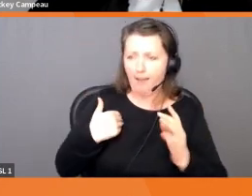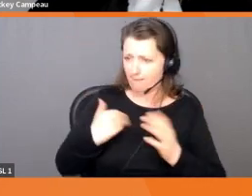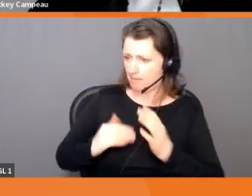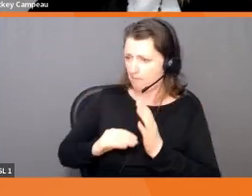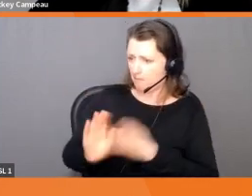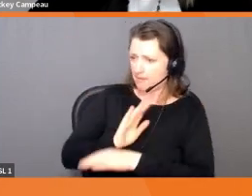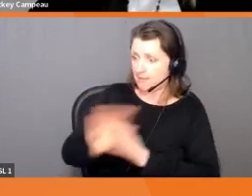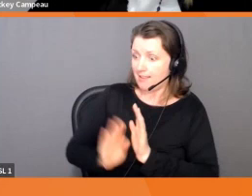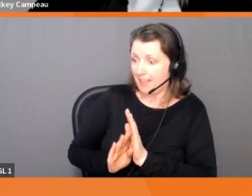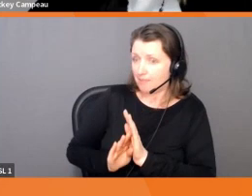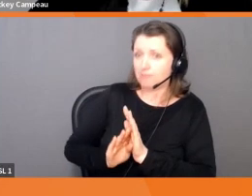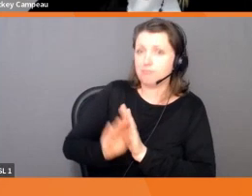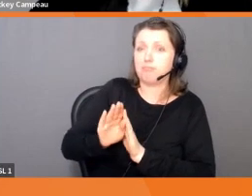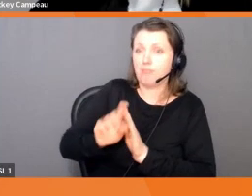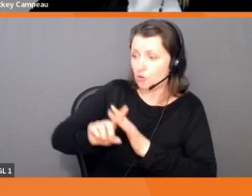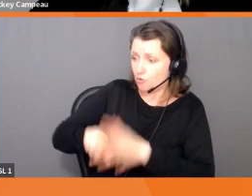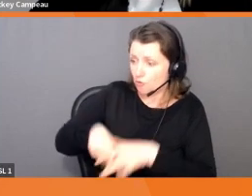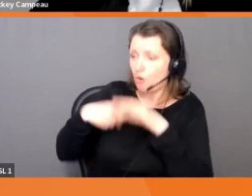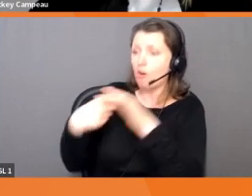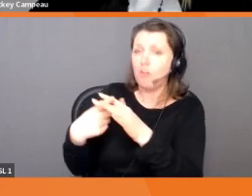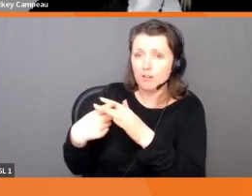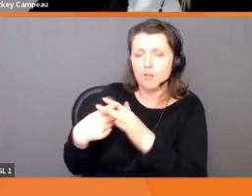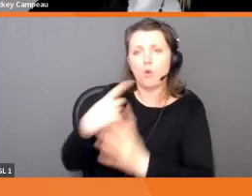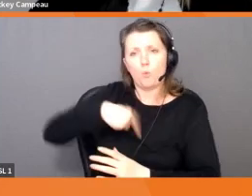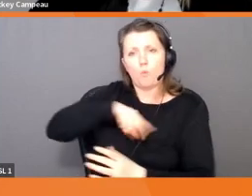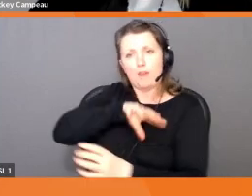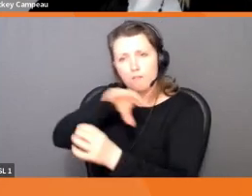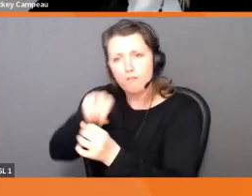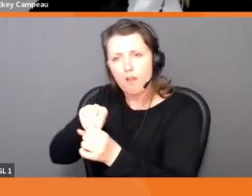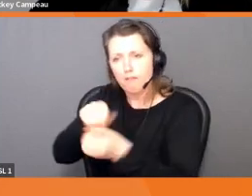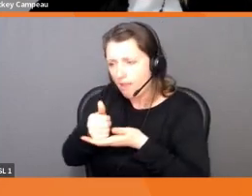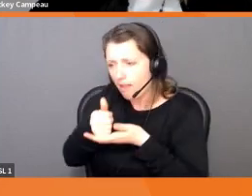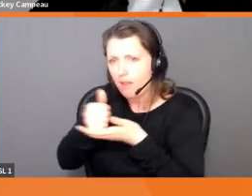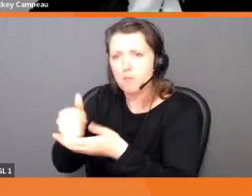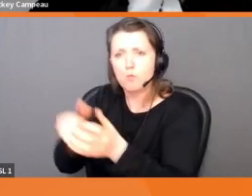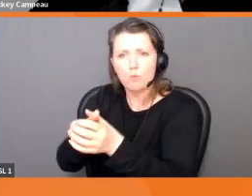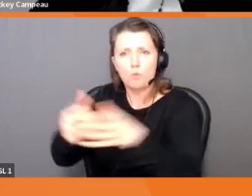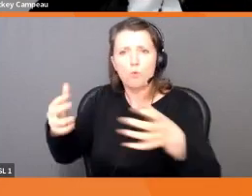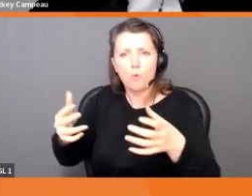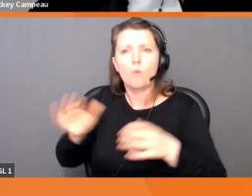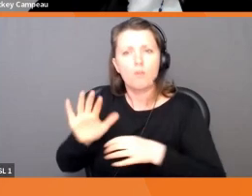We work with clients helping them through many different stages of their business growth by providing